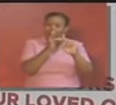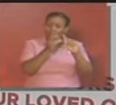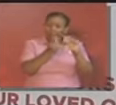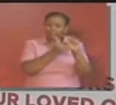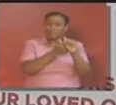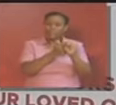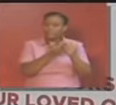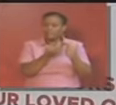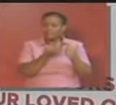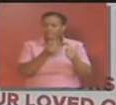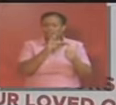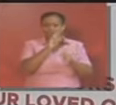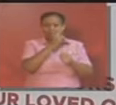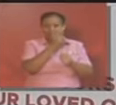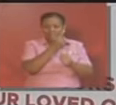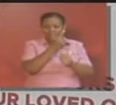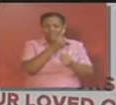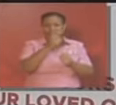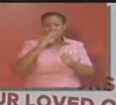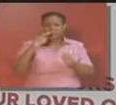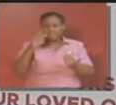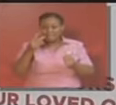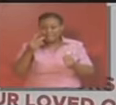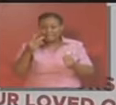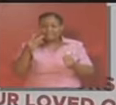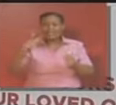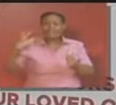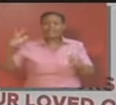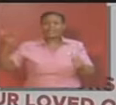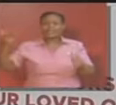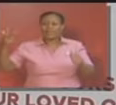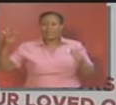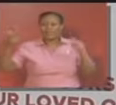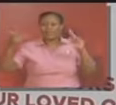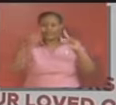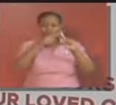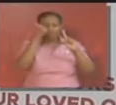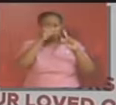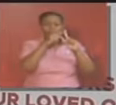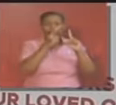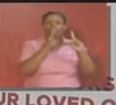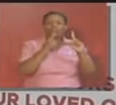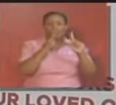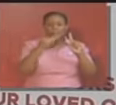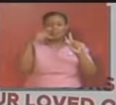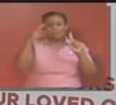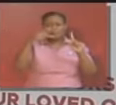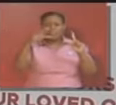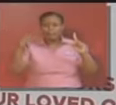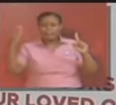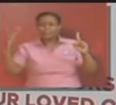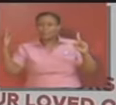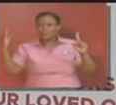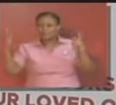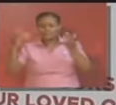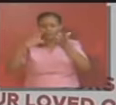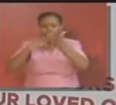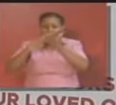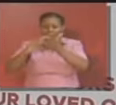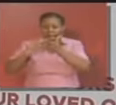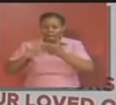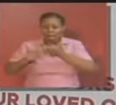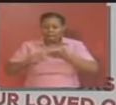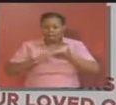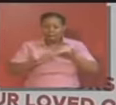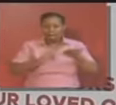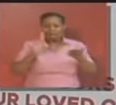tertiary contacts came up to more than 900 in total. And these persons we are following up via our usual telephone